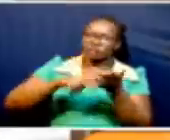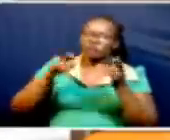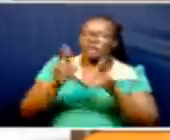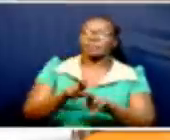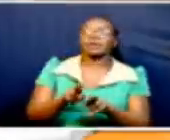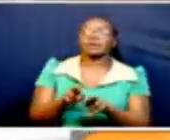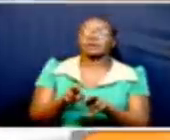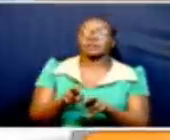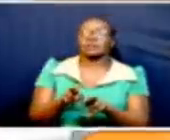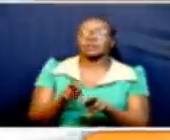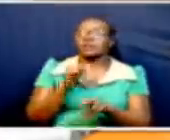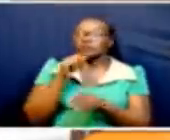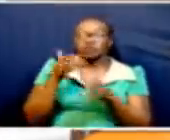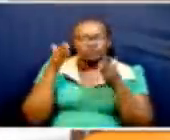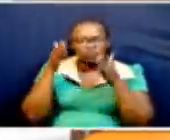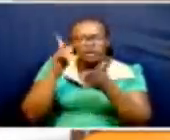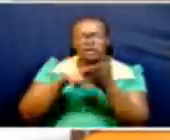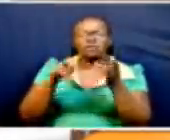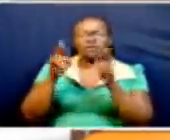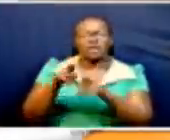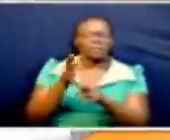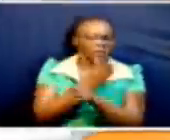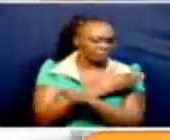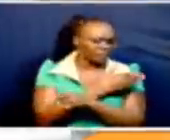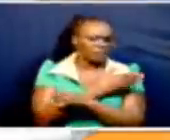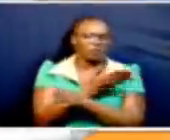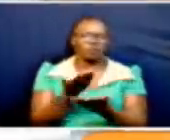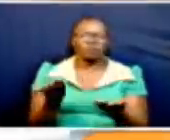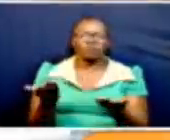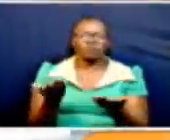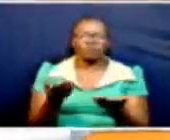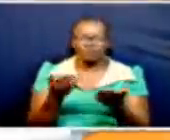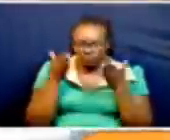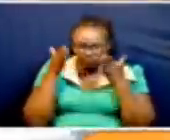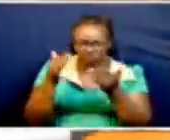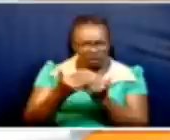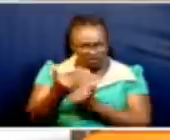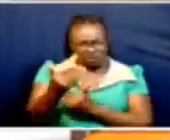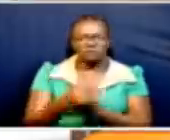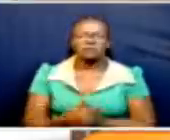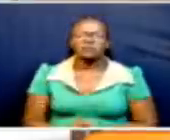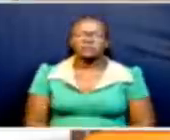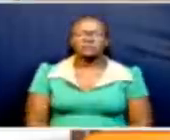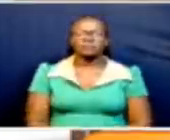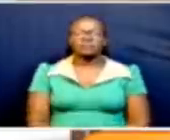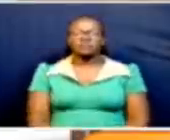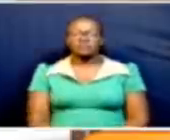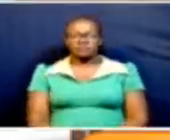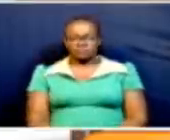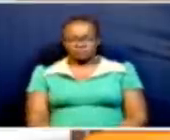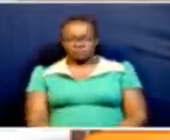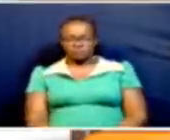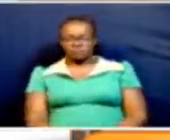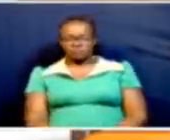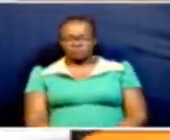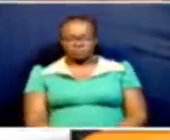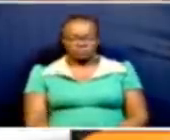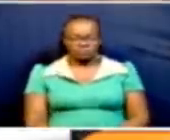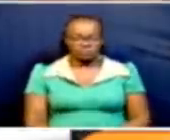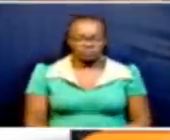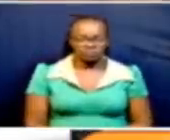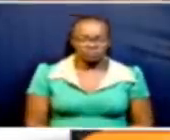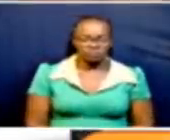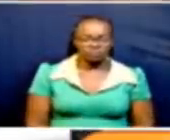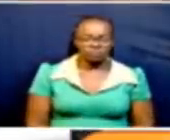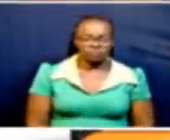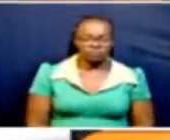move on. Let's not focus on what happened. Let us move on to build our nation. That perception that people keep on creating, or